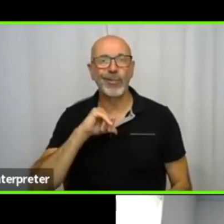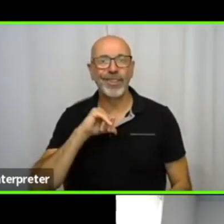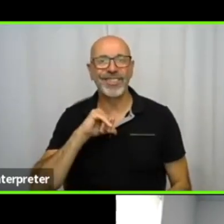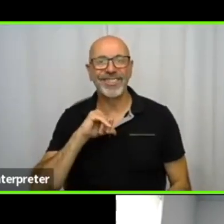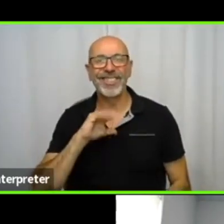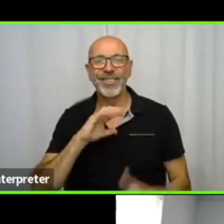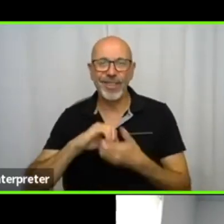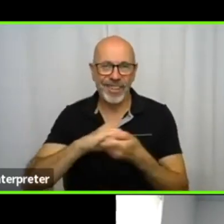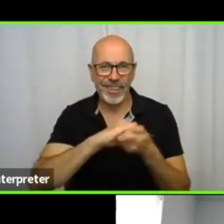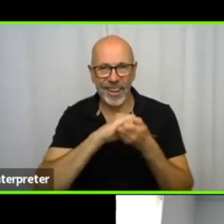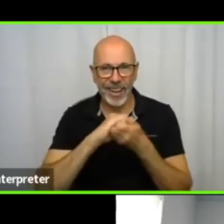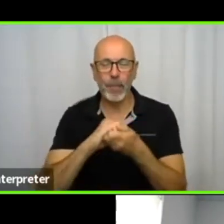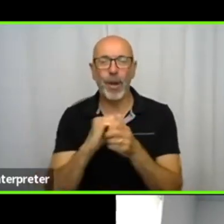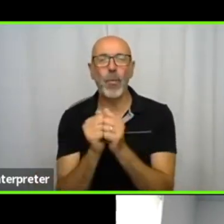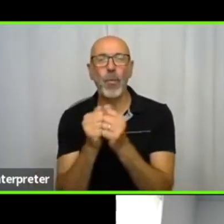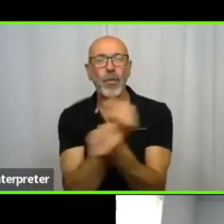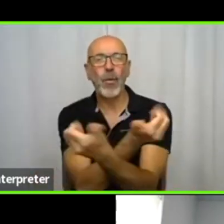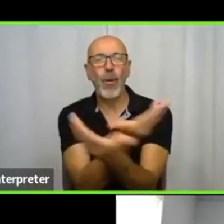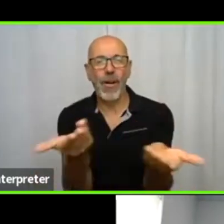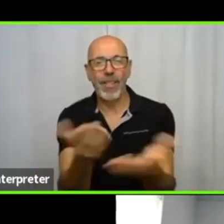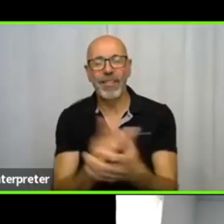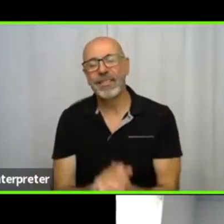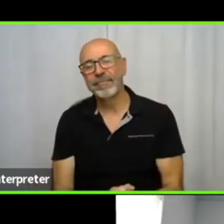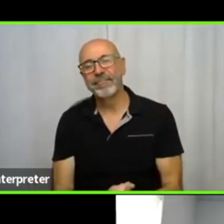collaborate with you all to